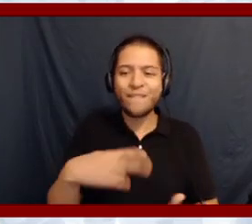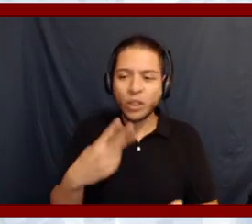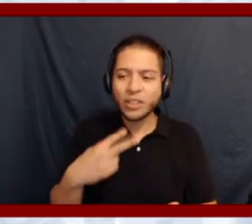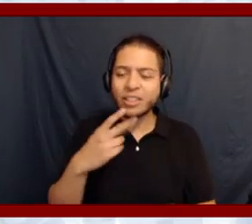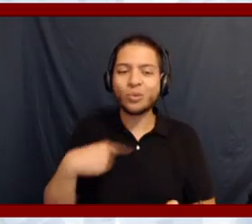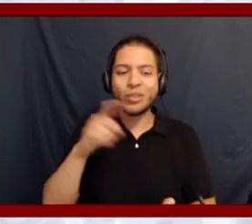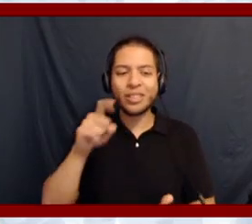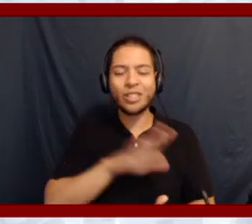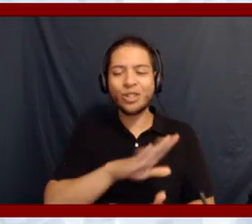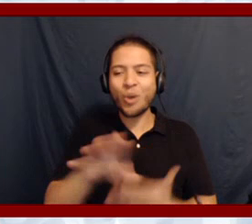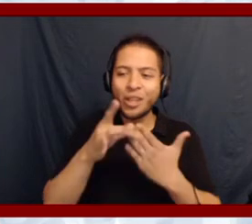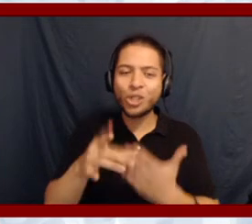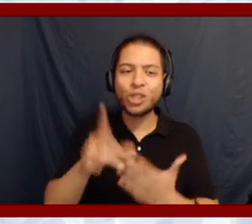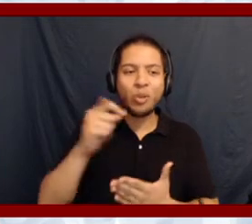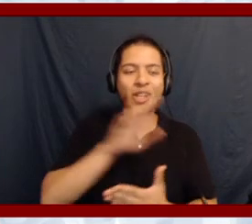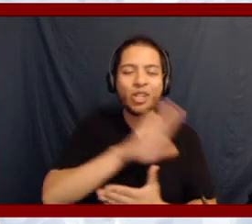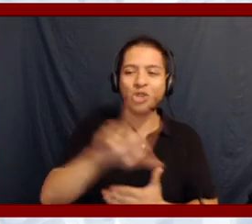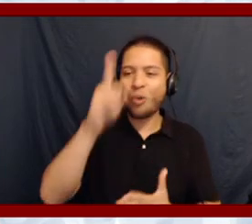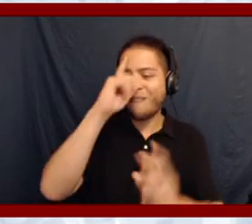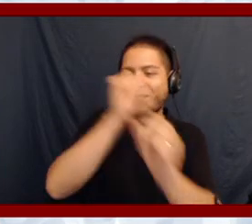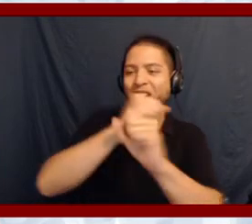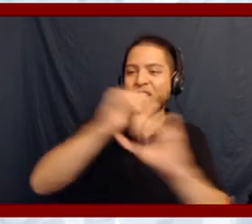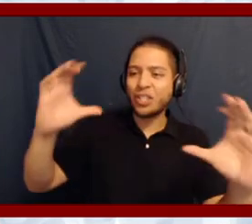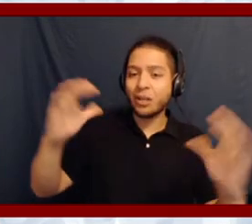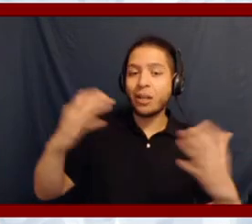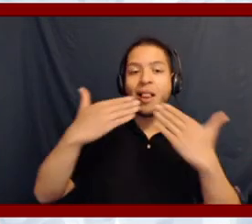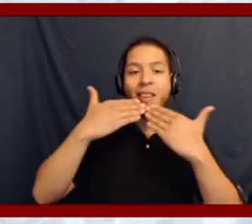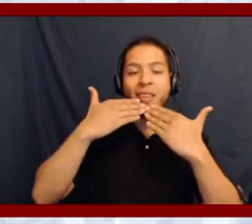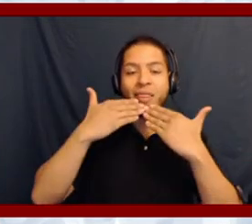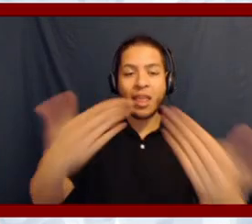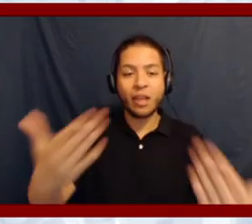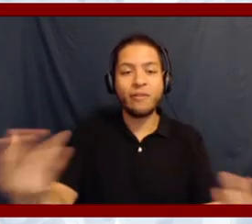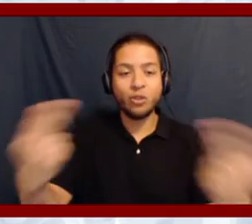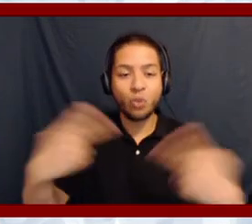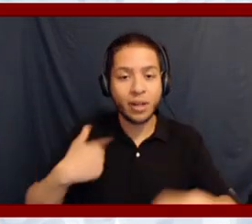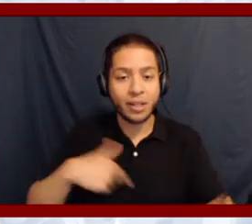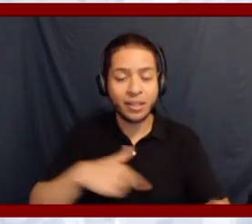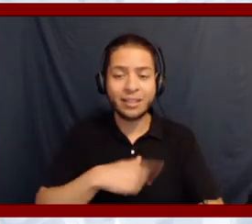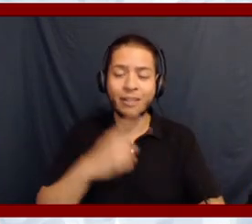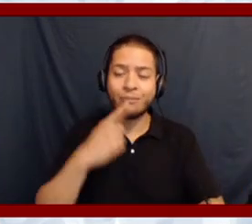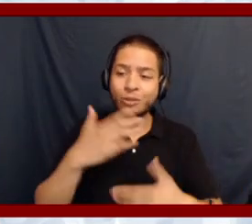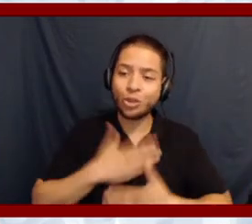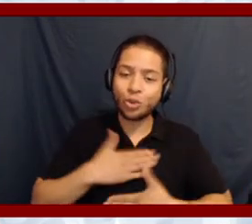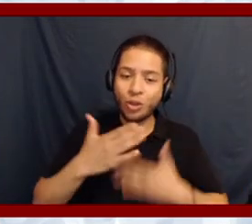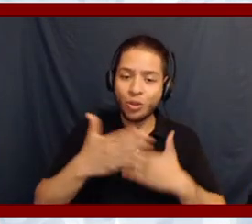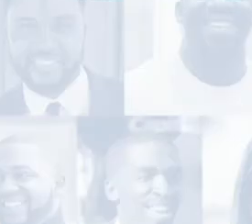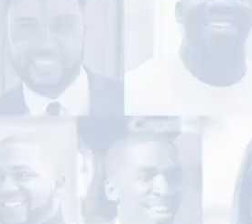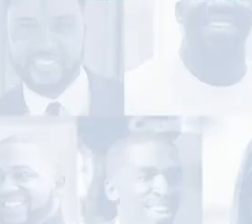as we move forward. Again, thank you for joining us, and you all have a wonderful rest of your day. Take care. Thank you.